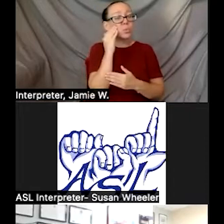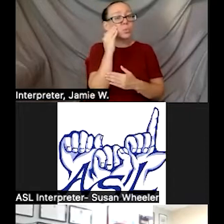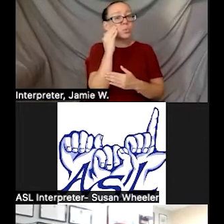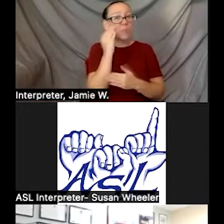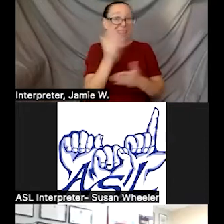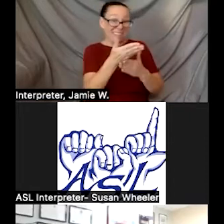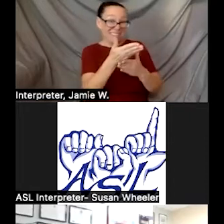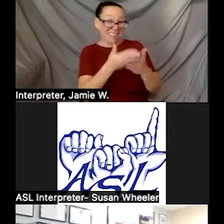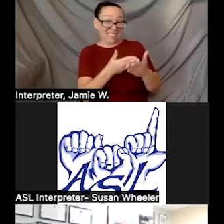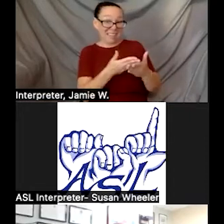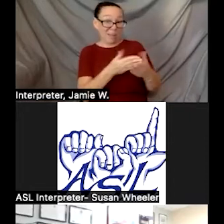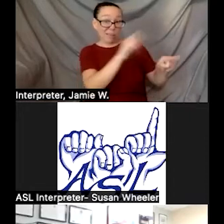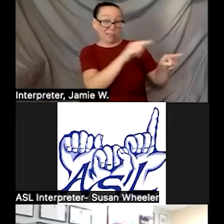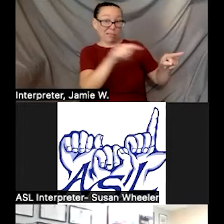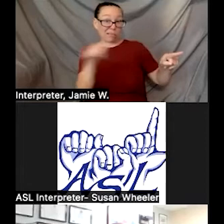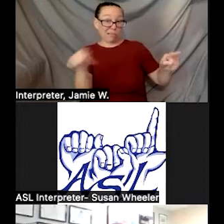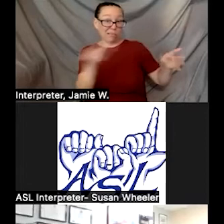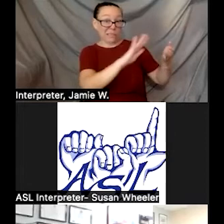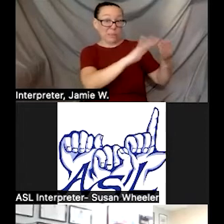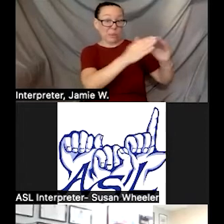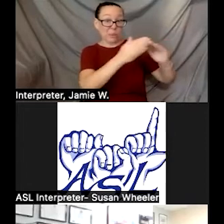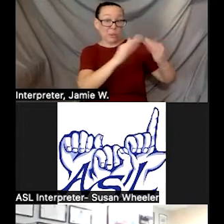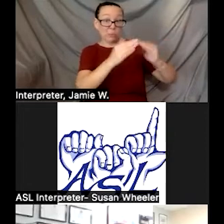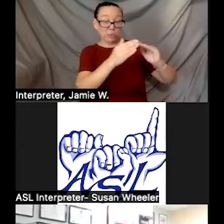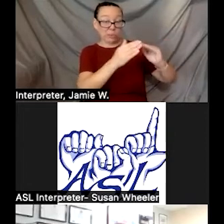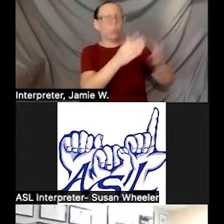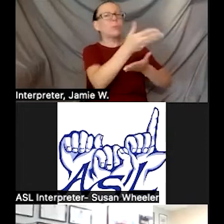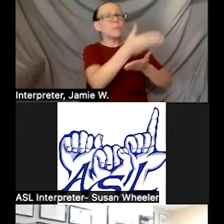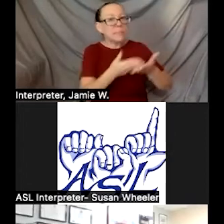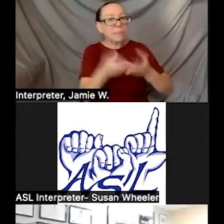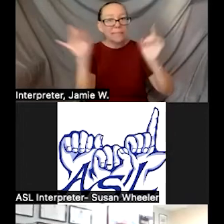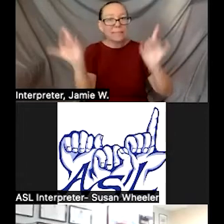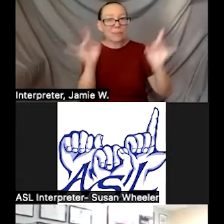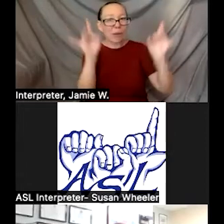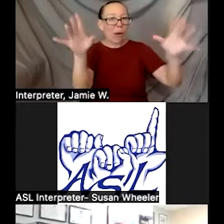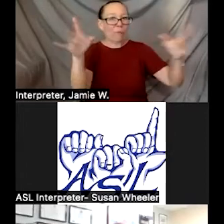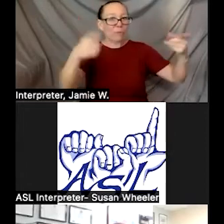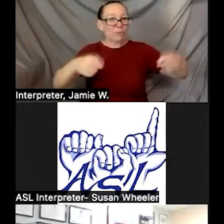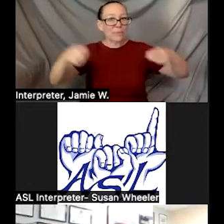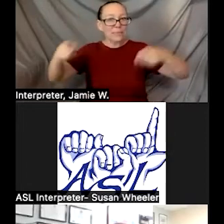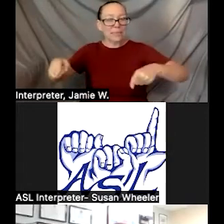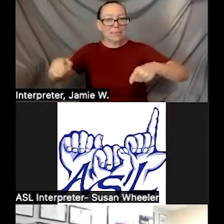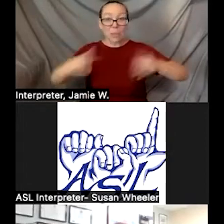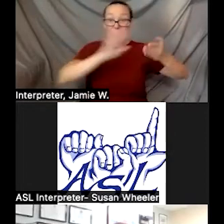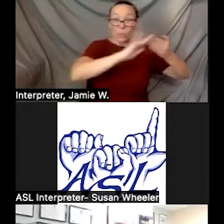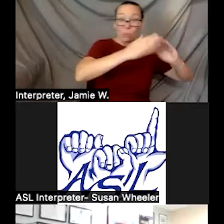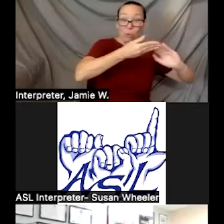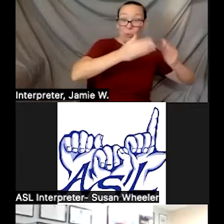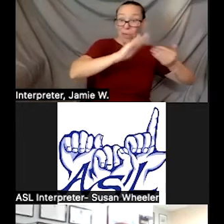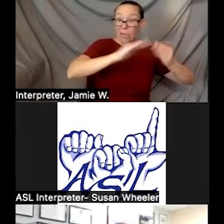larger, wide-scale natural disasters that happen, that as communities are cut off and don't